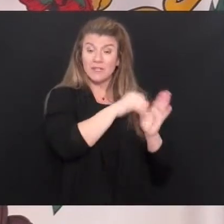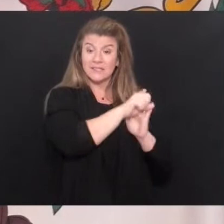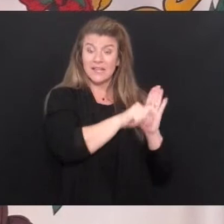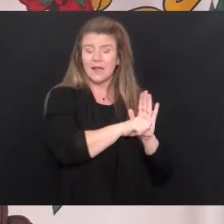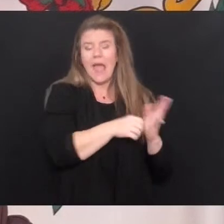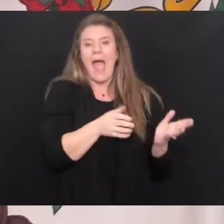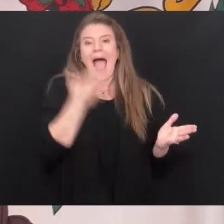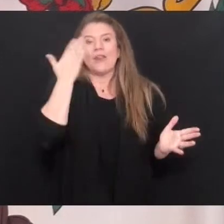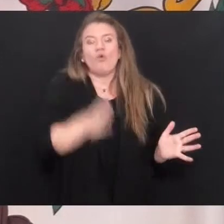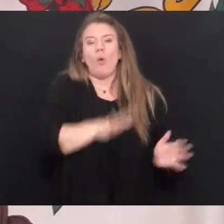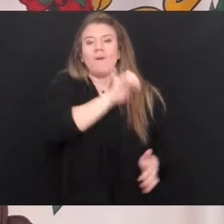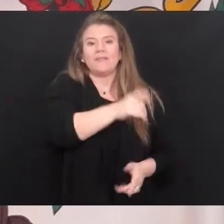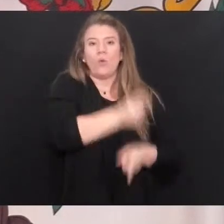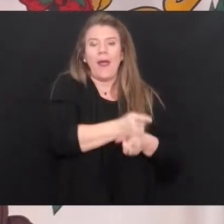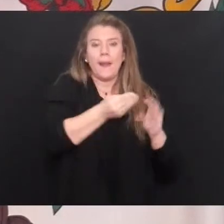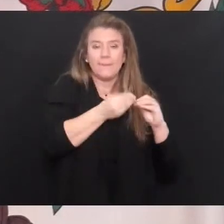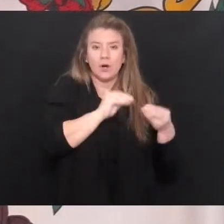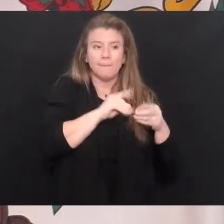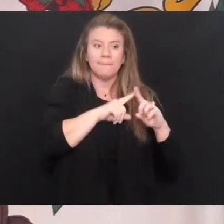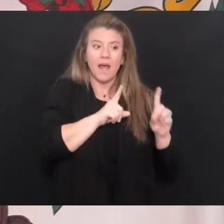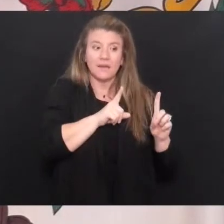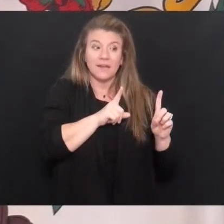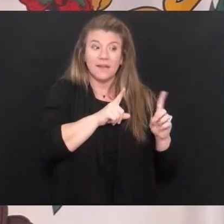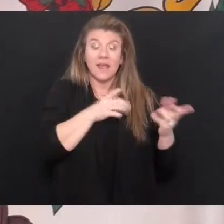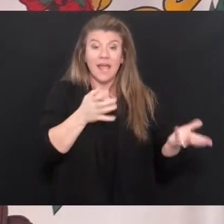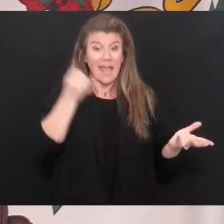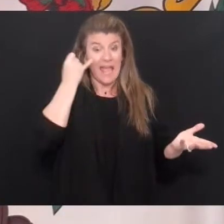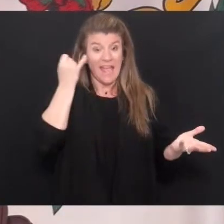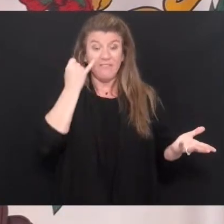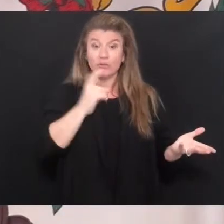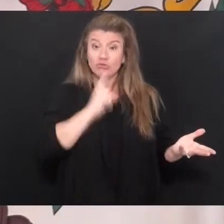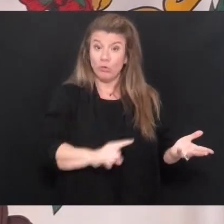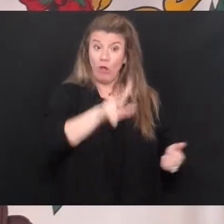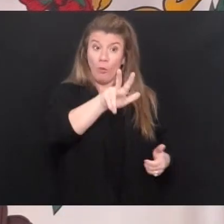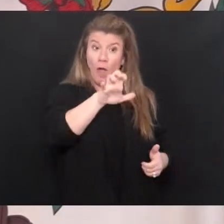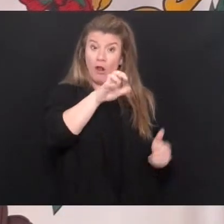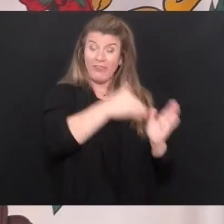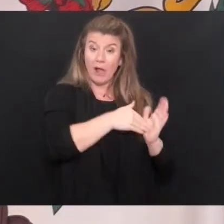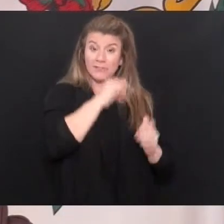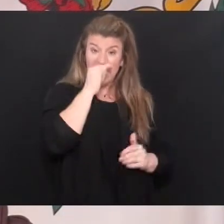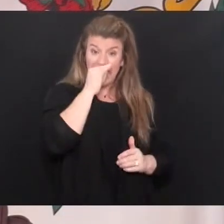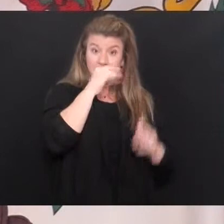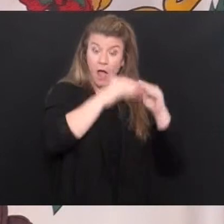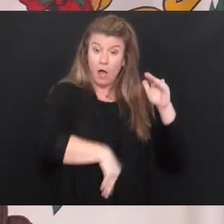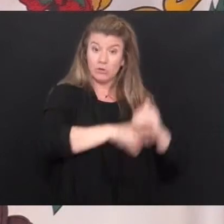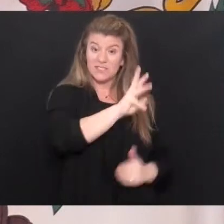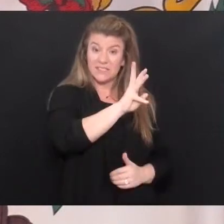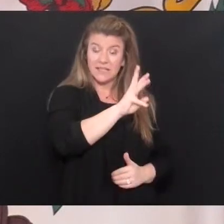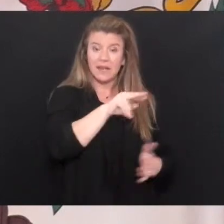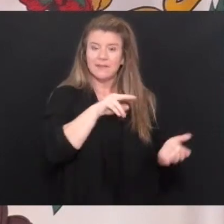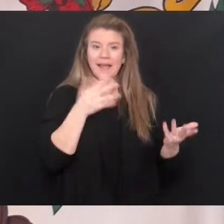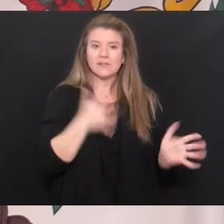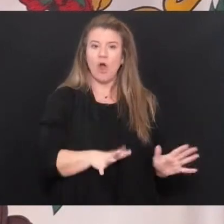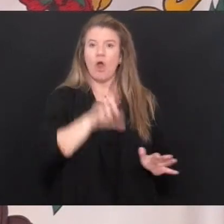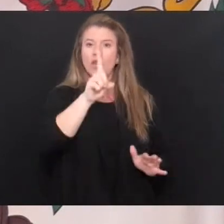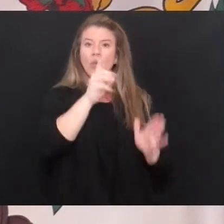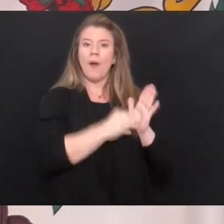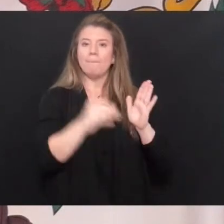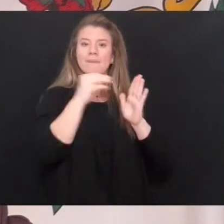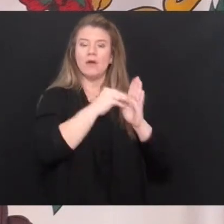don't know that that's correct or not, but if it were, you've got a million folks